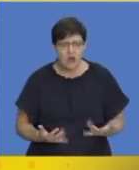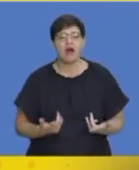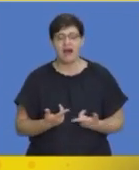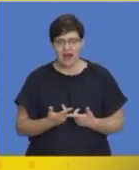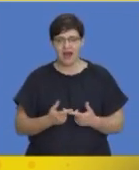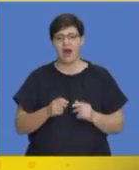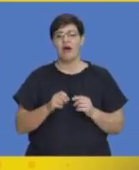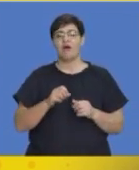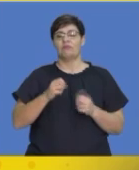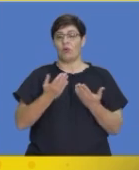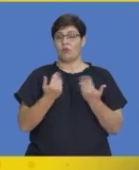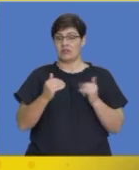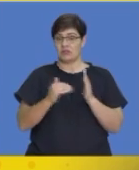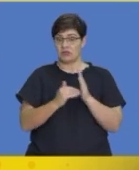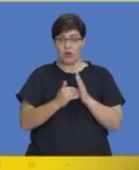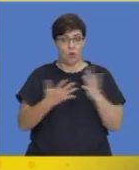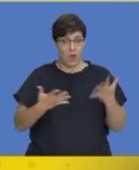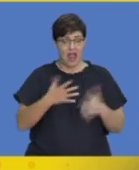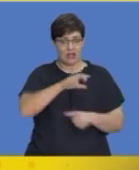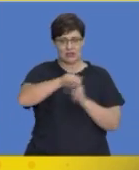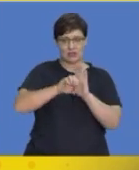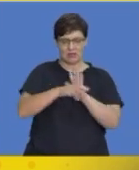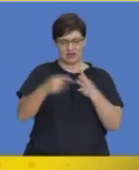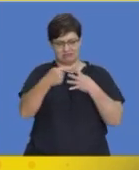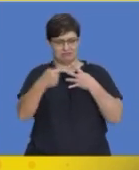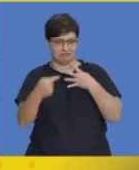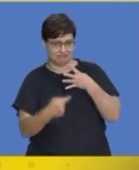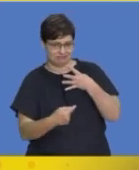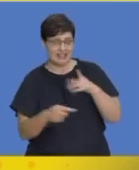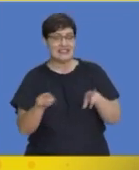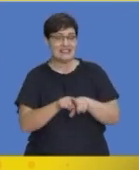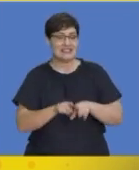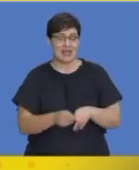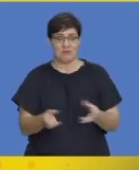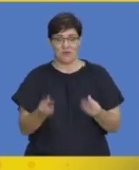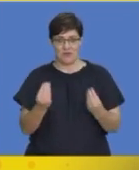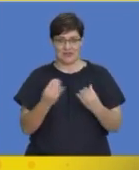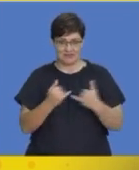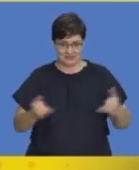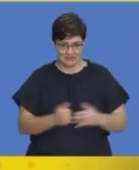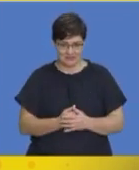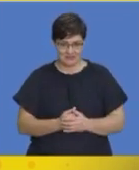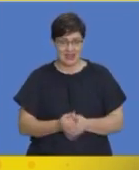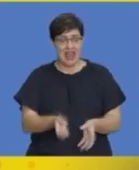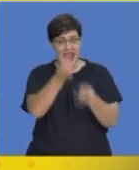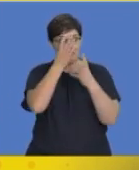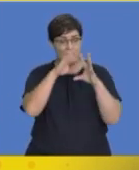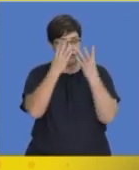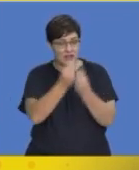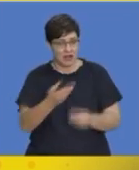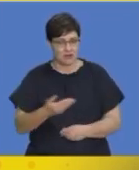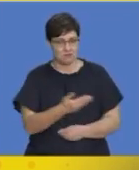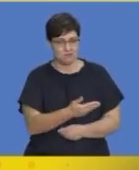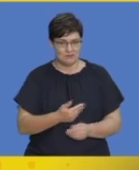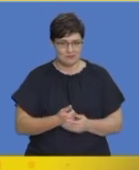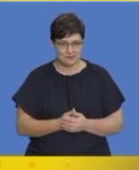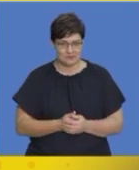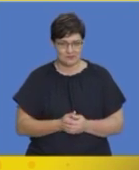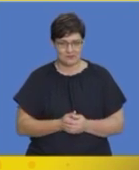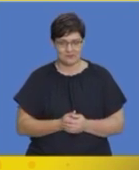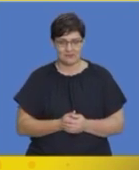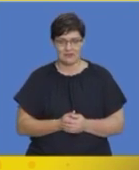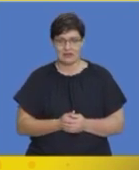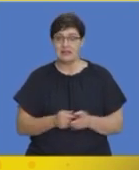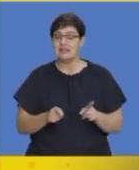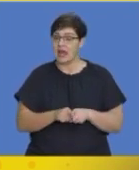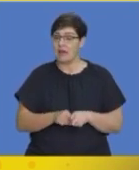follow Wazimatrix on all our social media platforms, as well as our WhatsApp line. All of the details are on the screen. We also